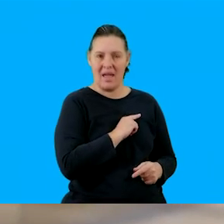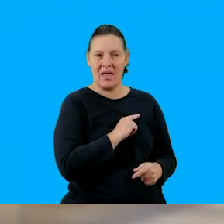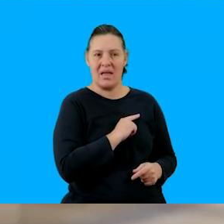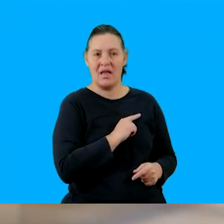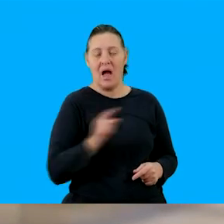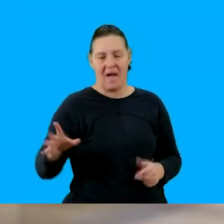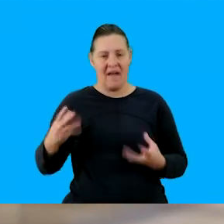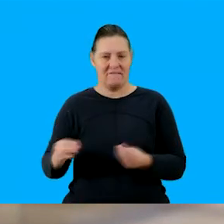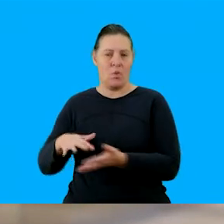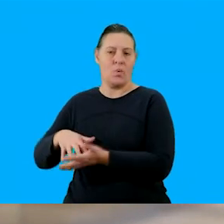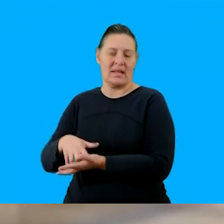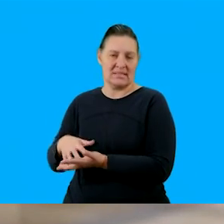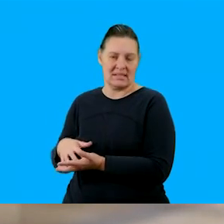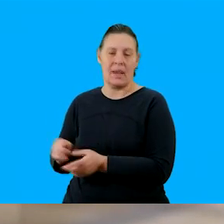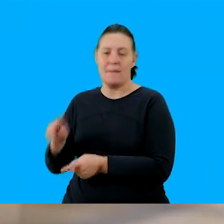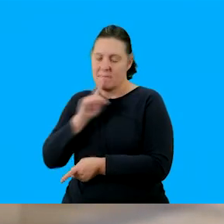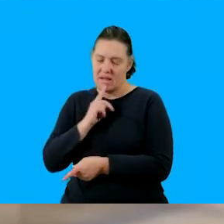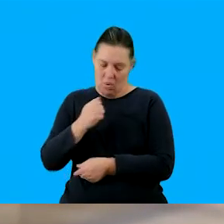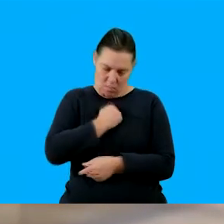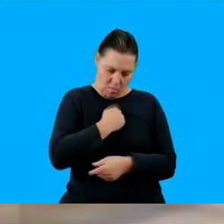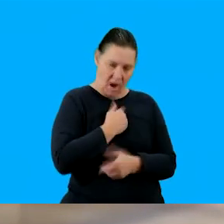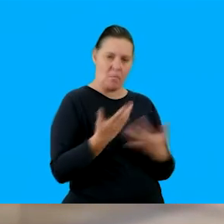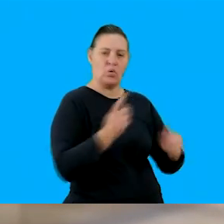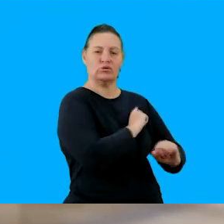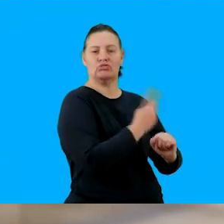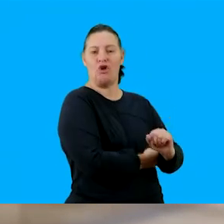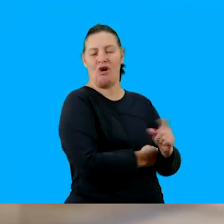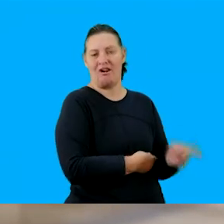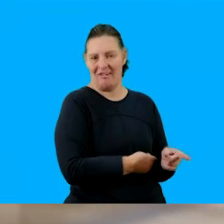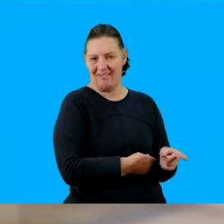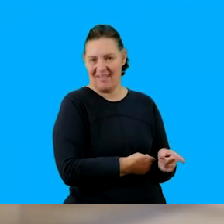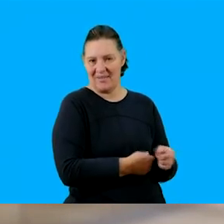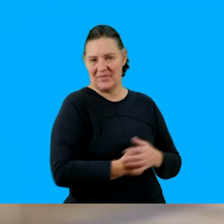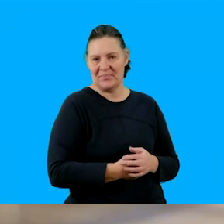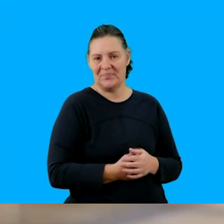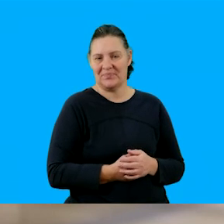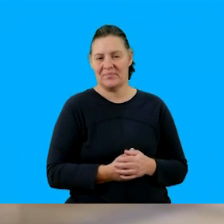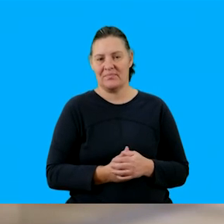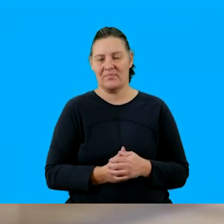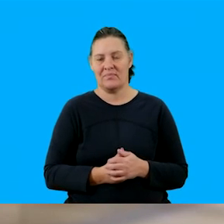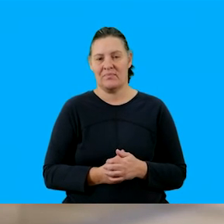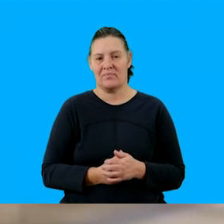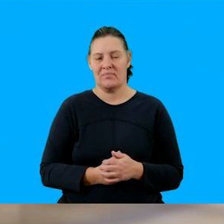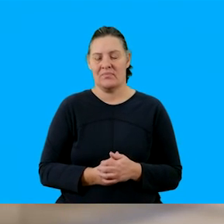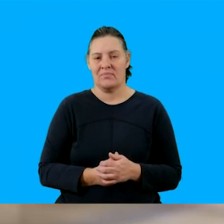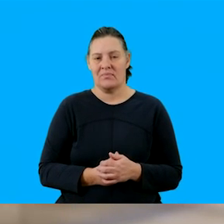because Joe will be having weaknesses which are turned from Jabulani's side to be his strength.